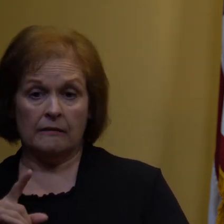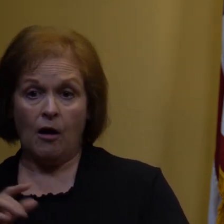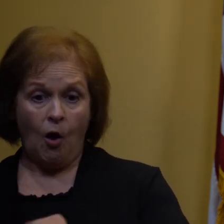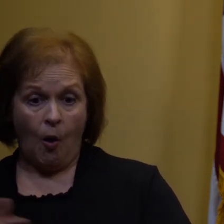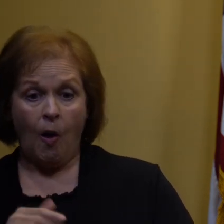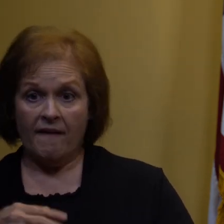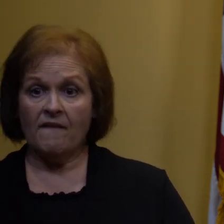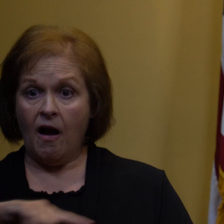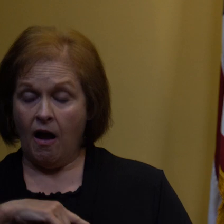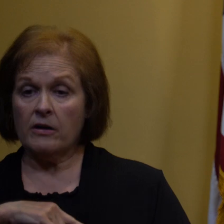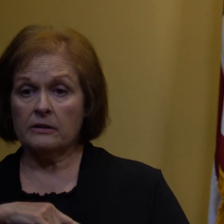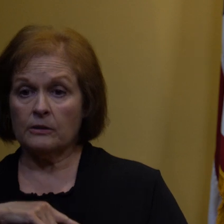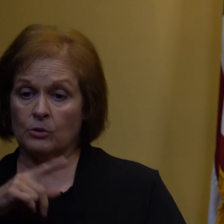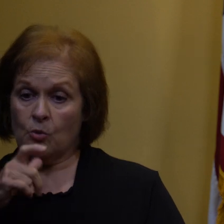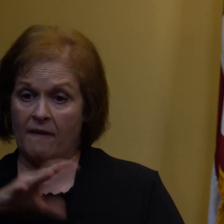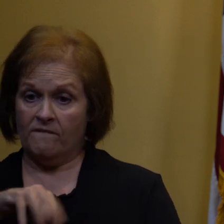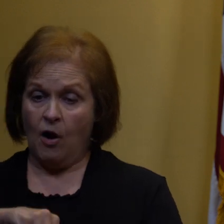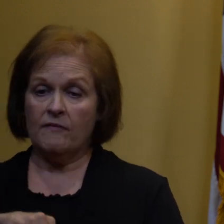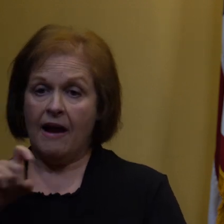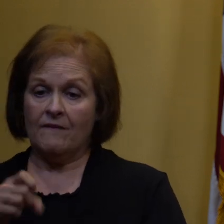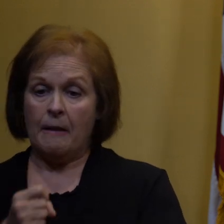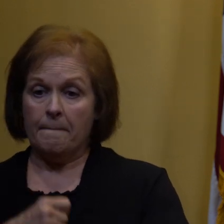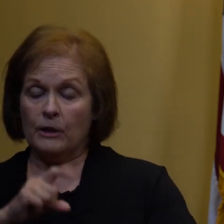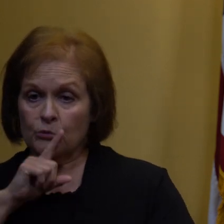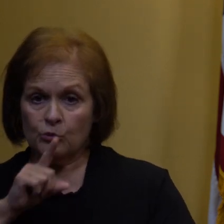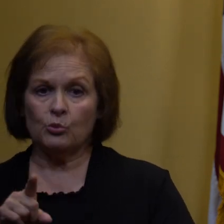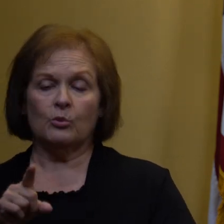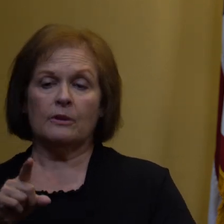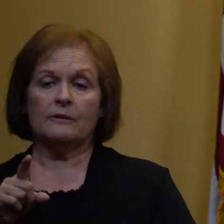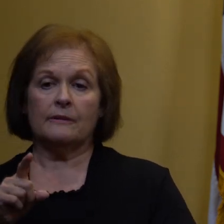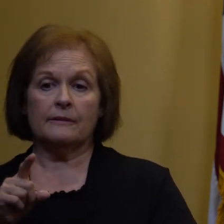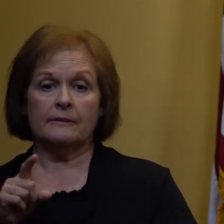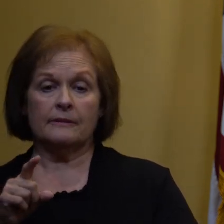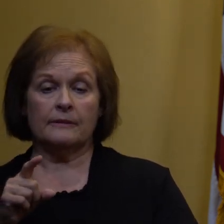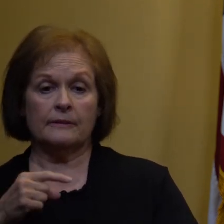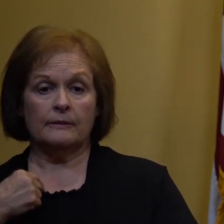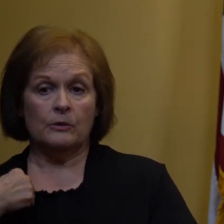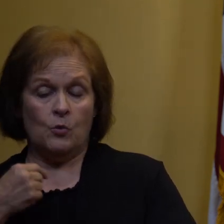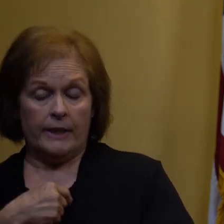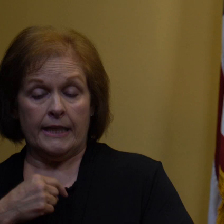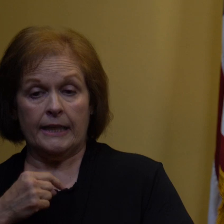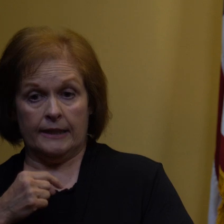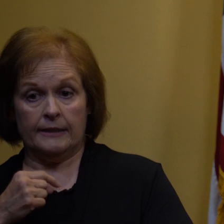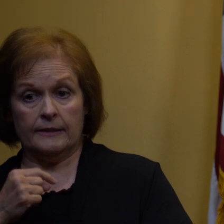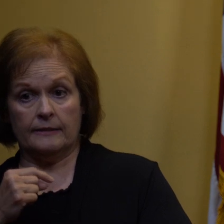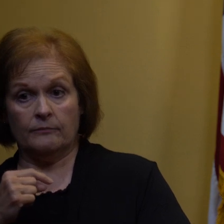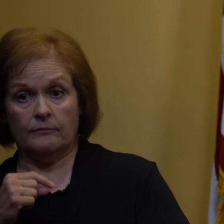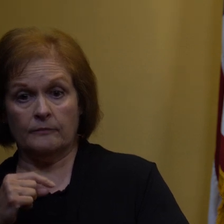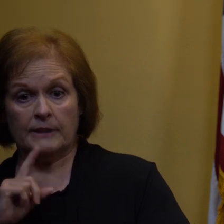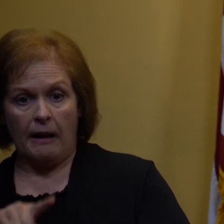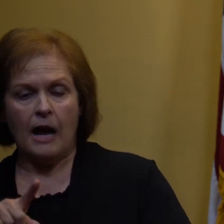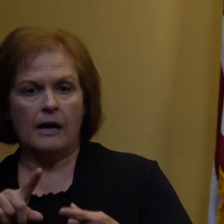who has a real role to play in making sure that we respond and in a way that keeps